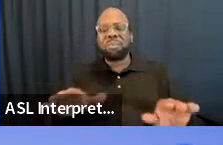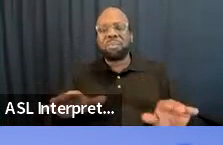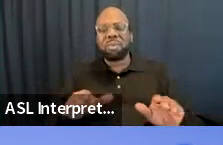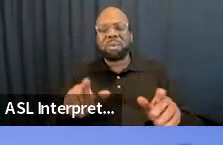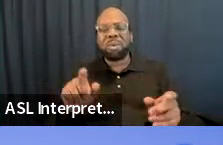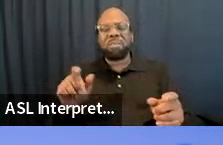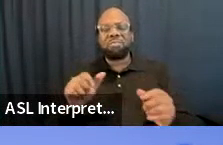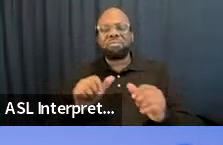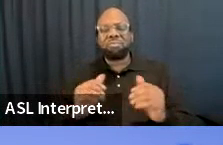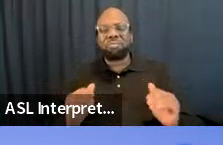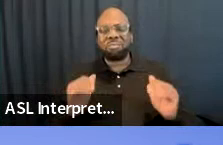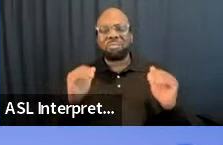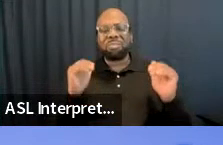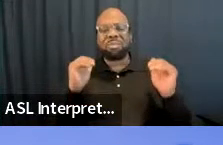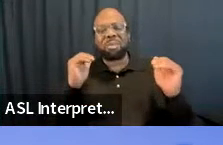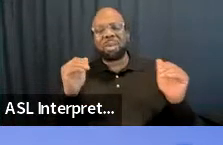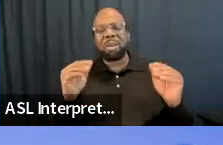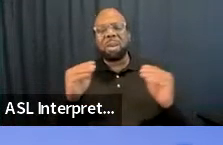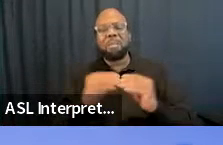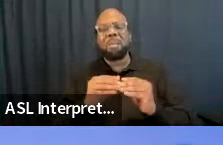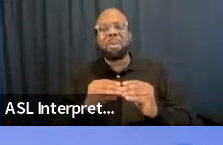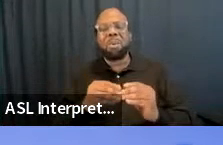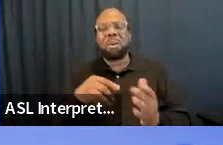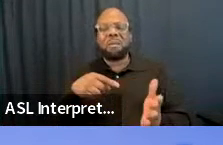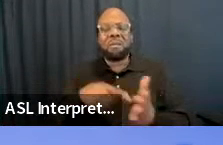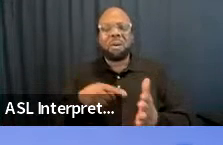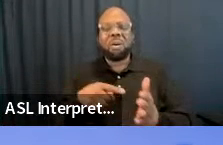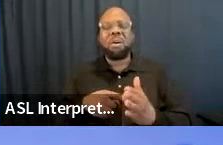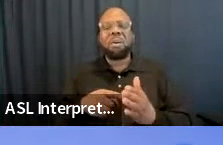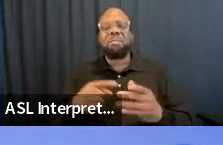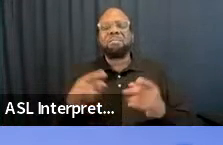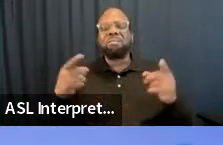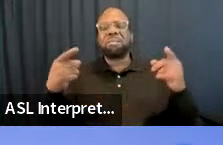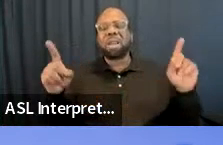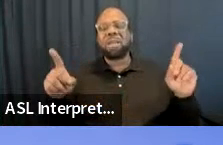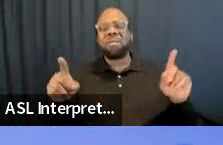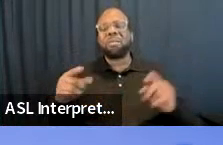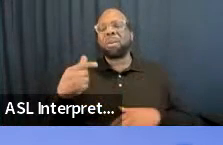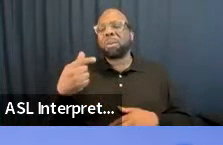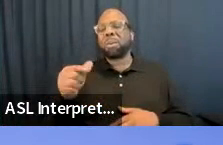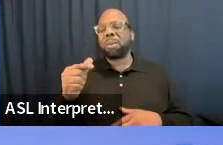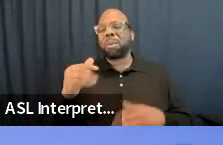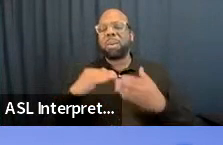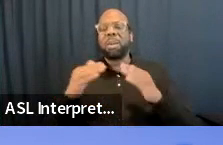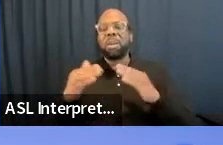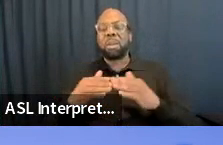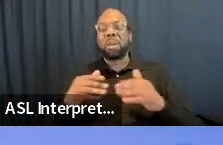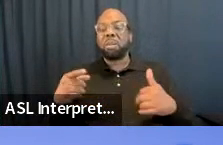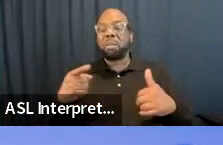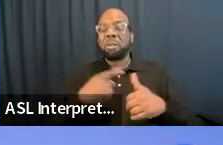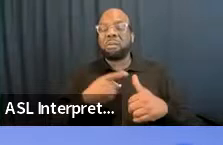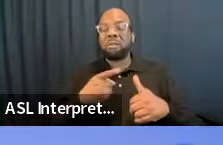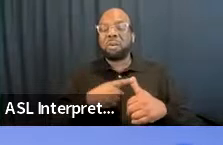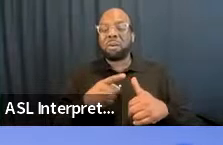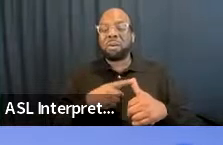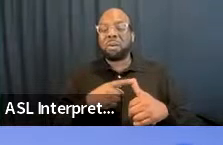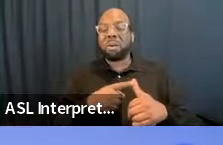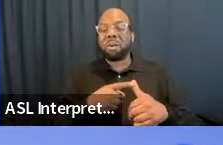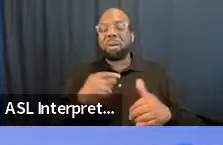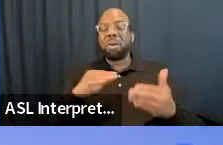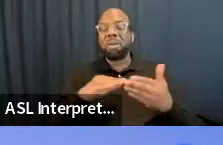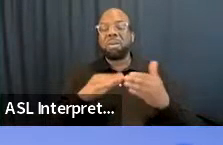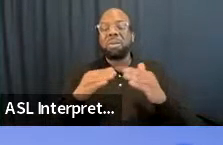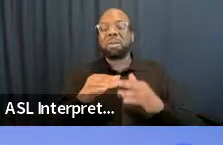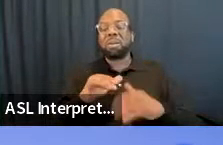more affordable, more prosperous, and a greener and healthier city. The first of these 3 initiatives, City of Yes